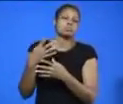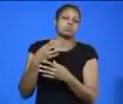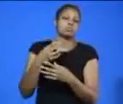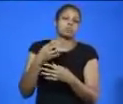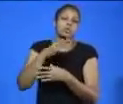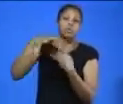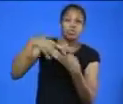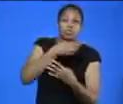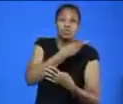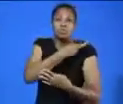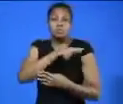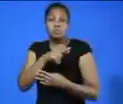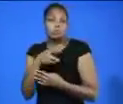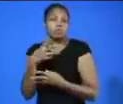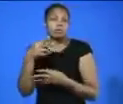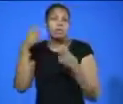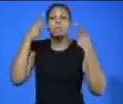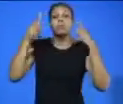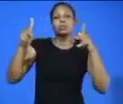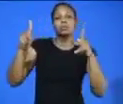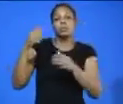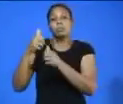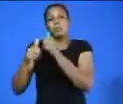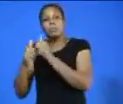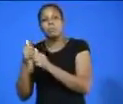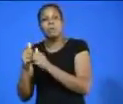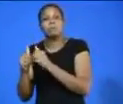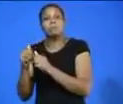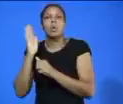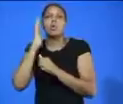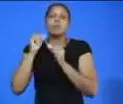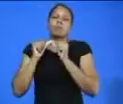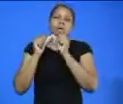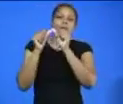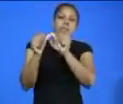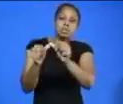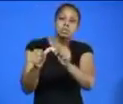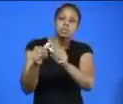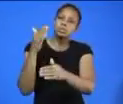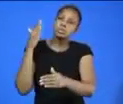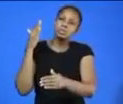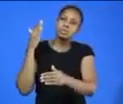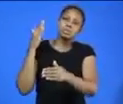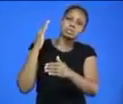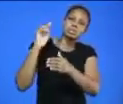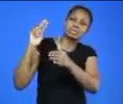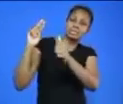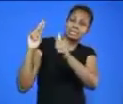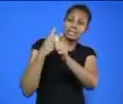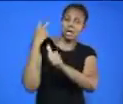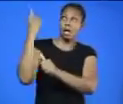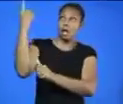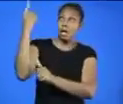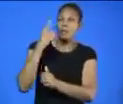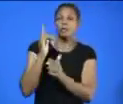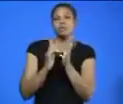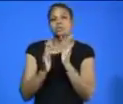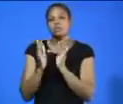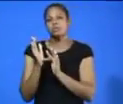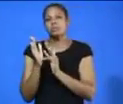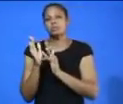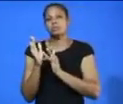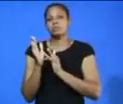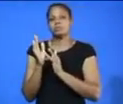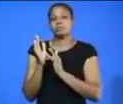socio-religio-political implications will last until the very second coming of Jesus